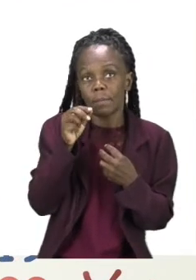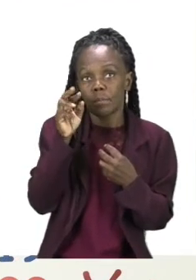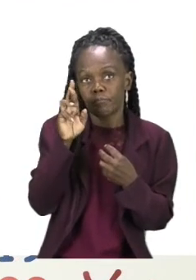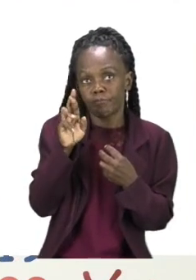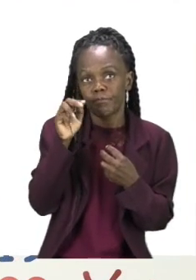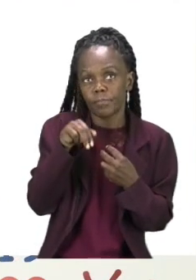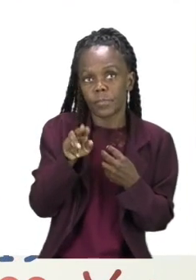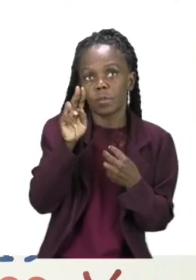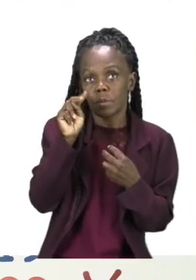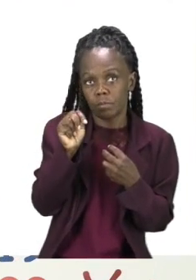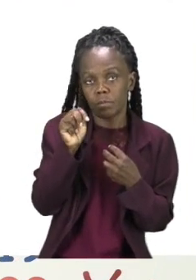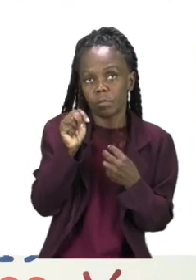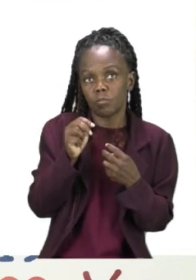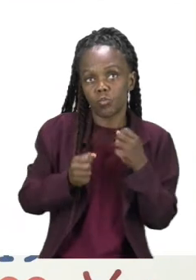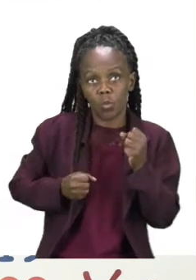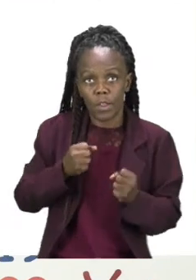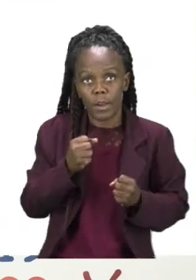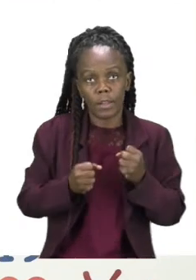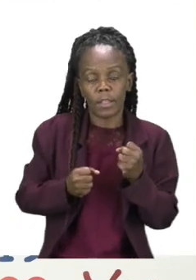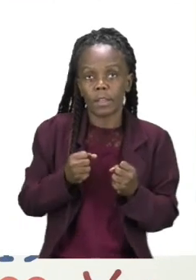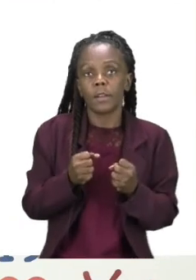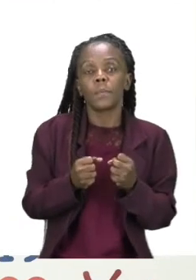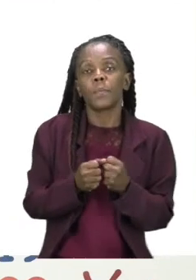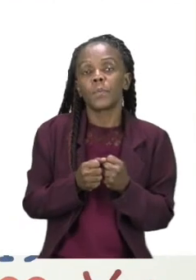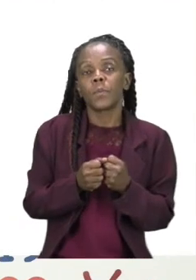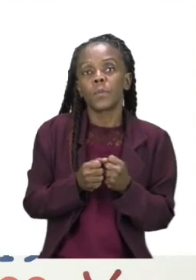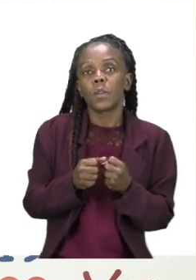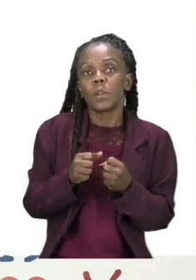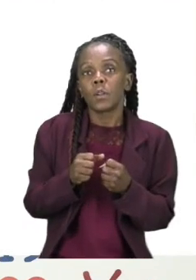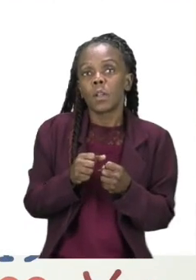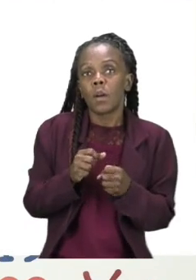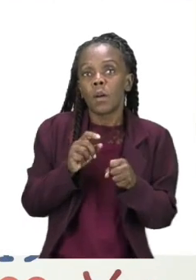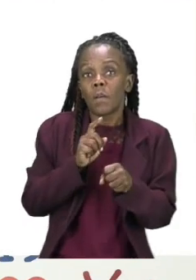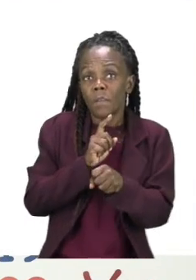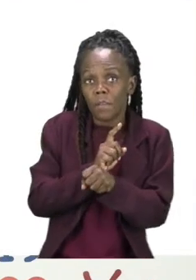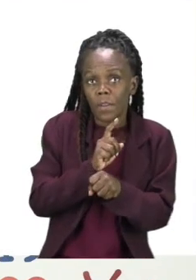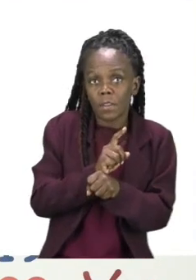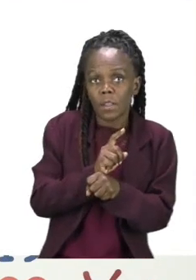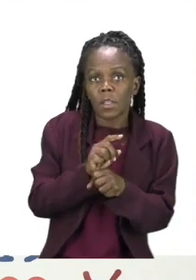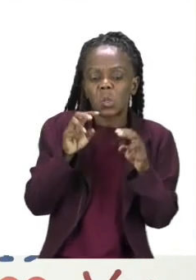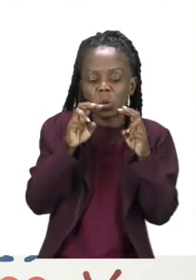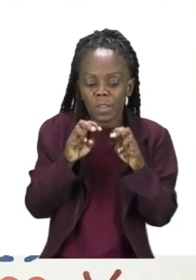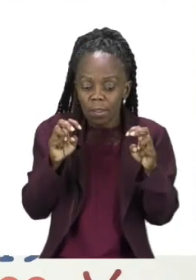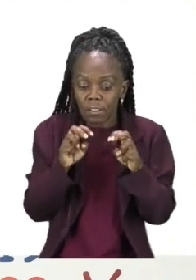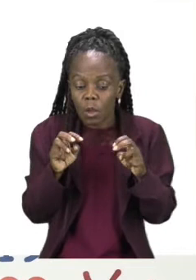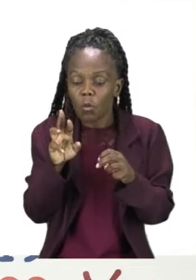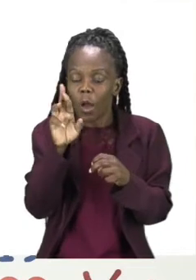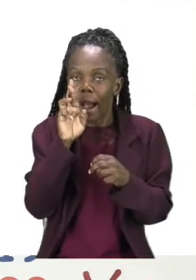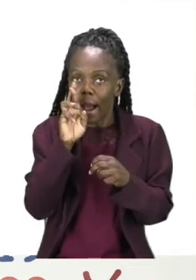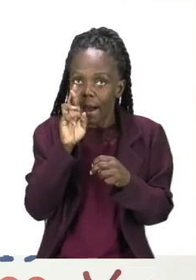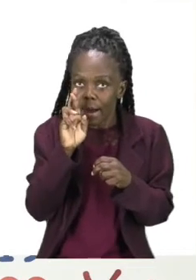for R. So instead of going down looking for R, we are now going to